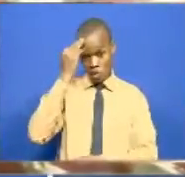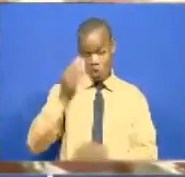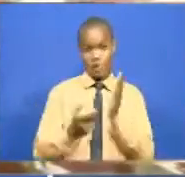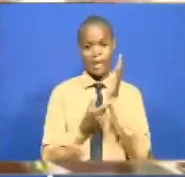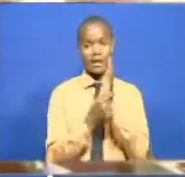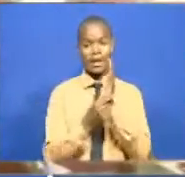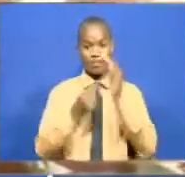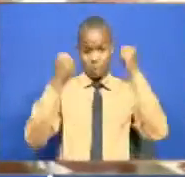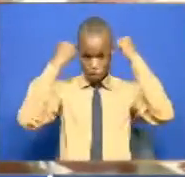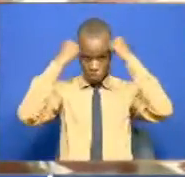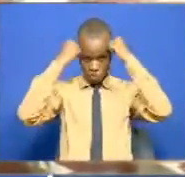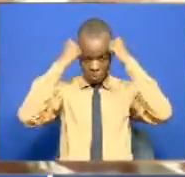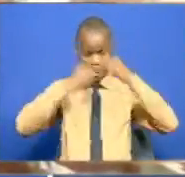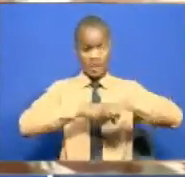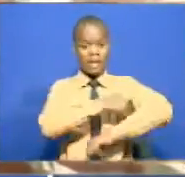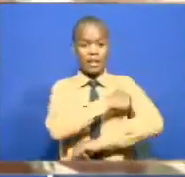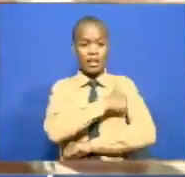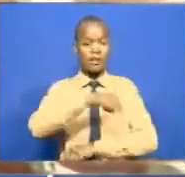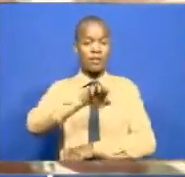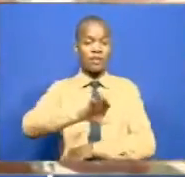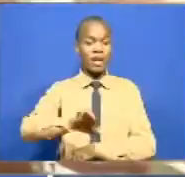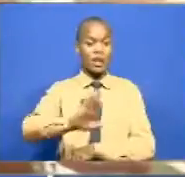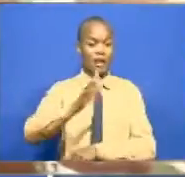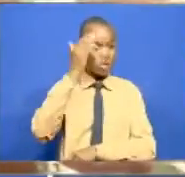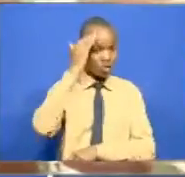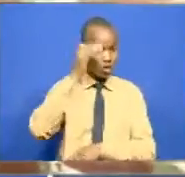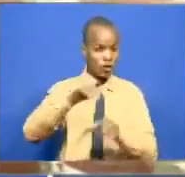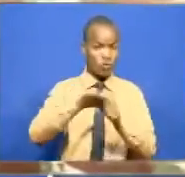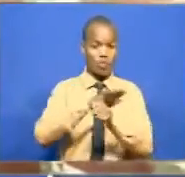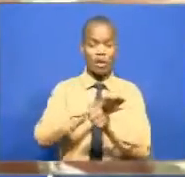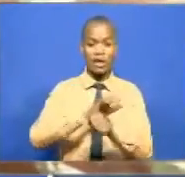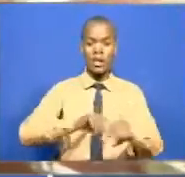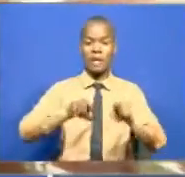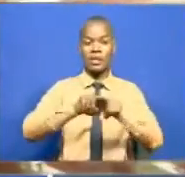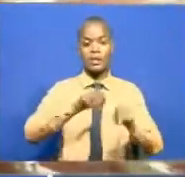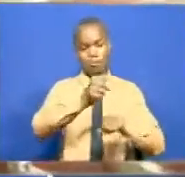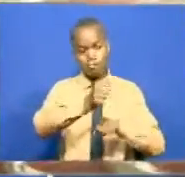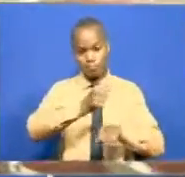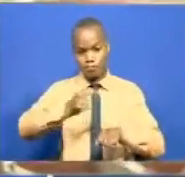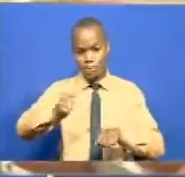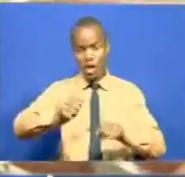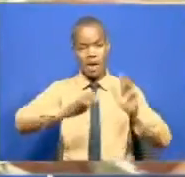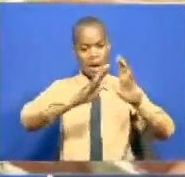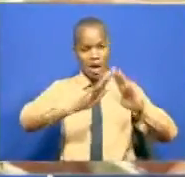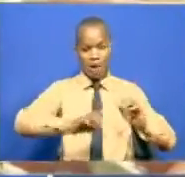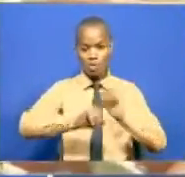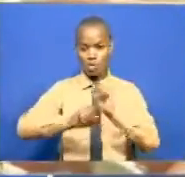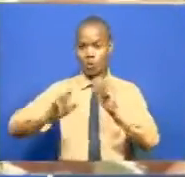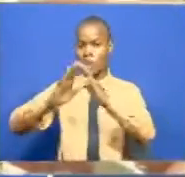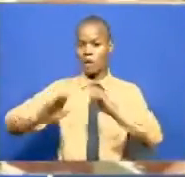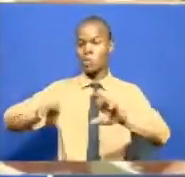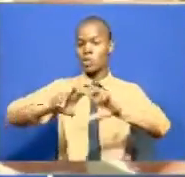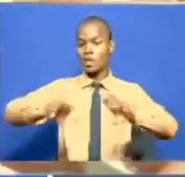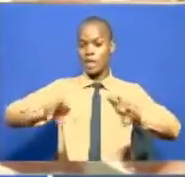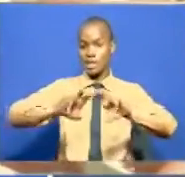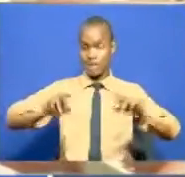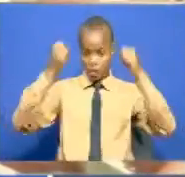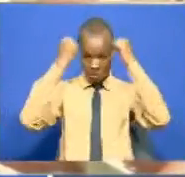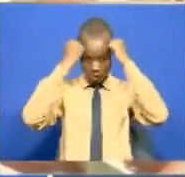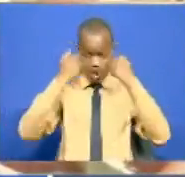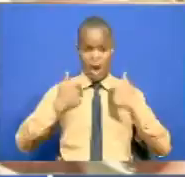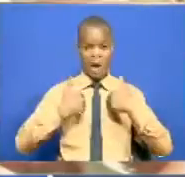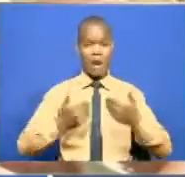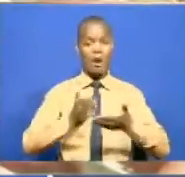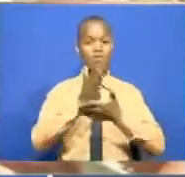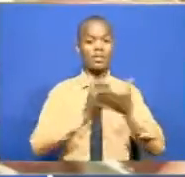the chiefs of the areas are known, and they're actually going door to door looking for these students. We have a number who are unwell, not